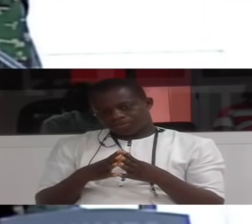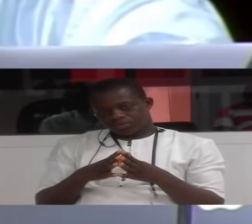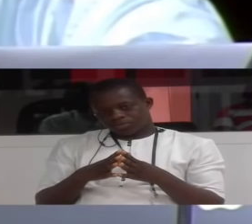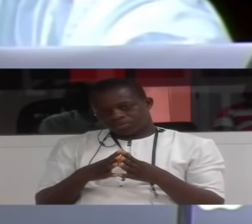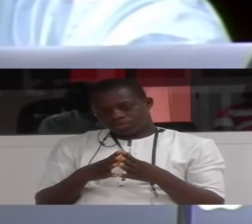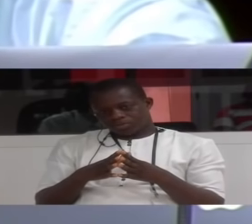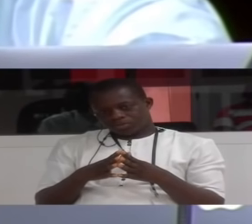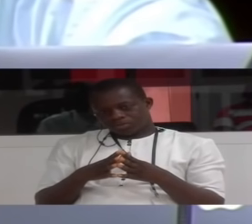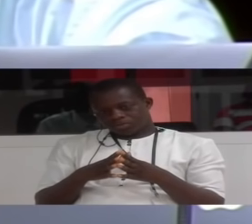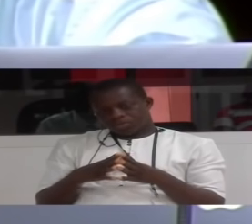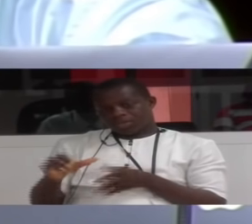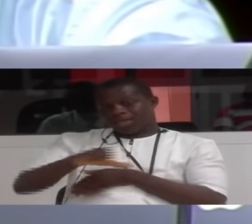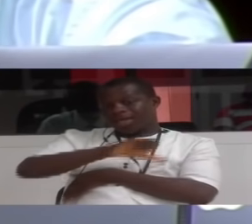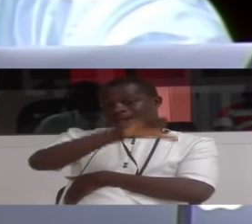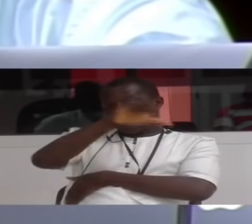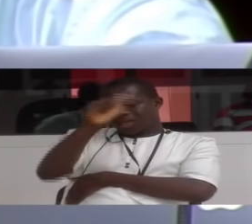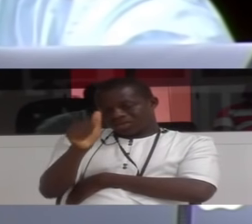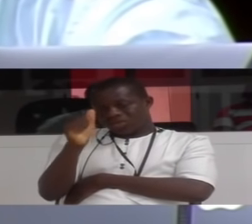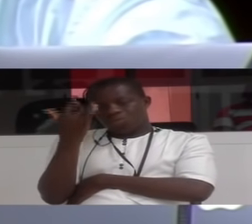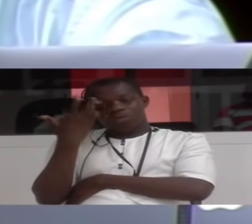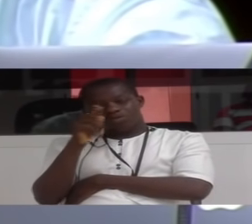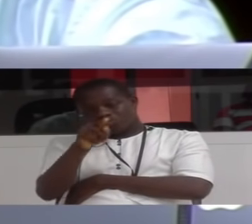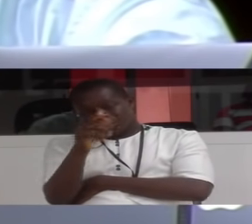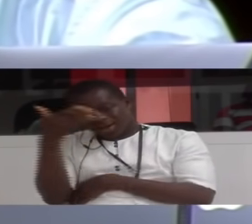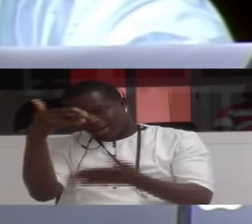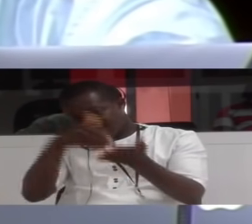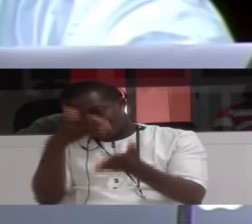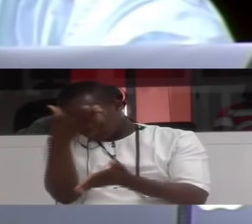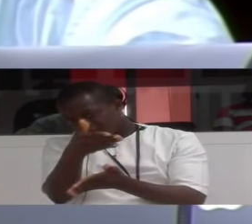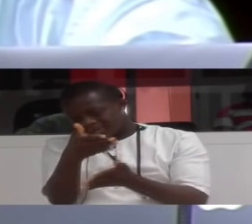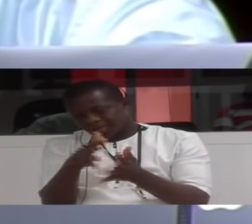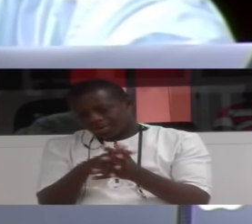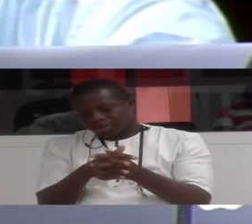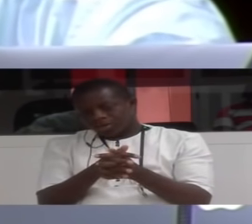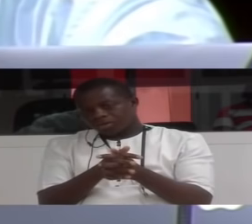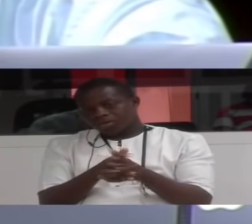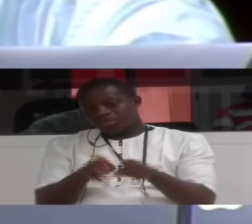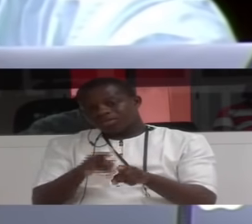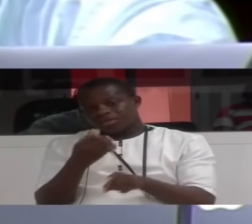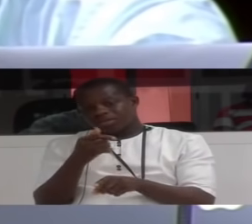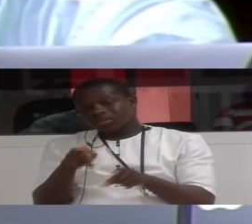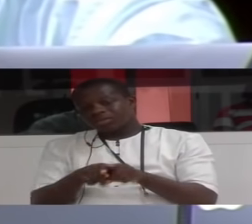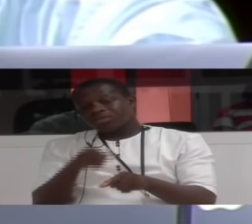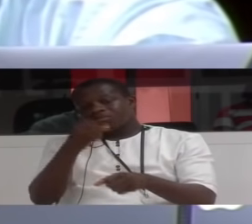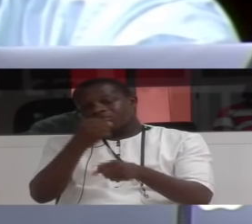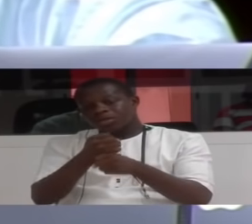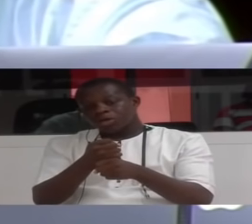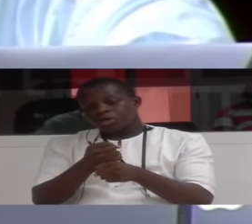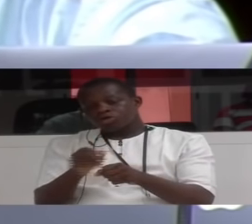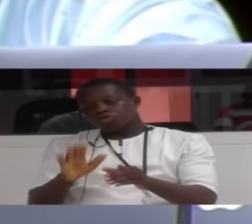And when you arrived there, did he resist? Kobirali futata